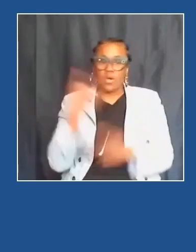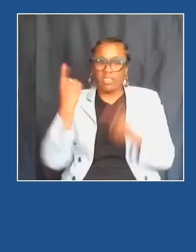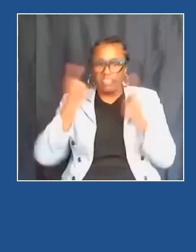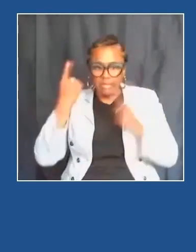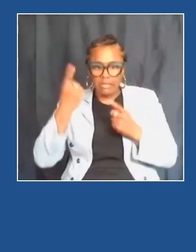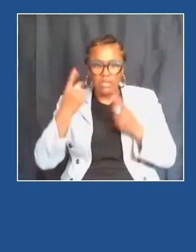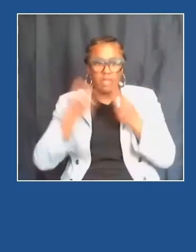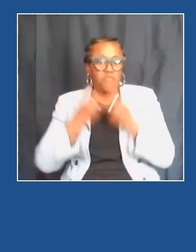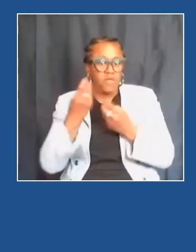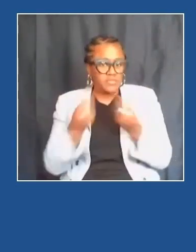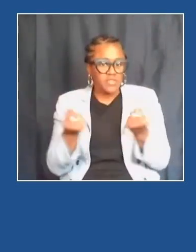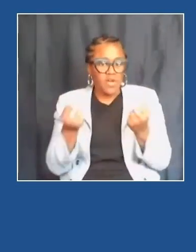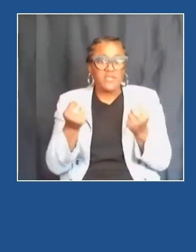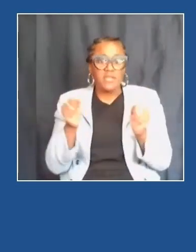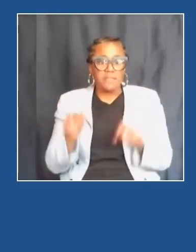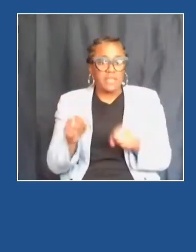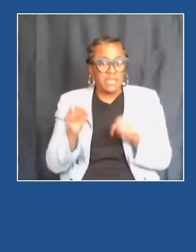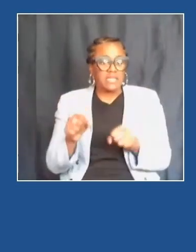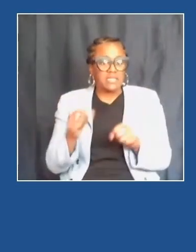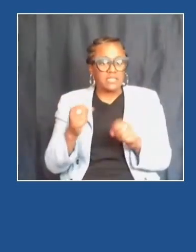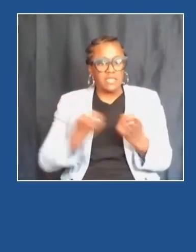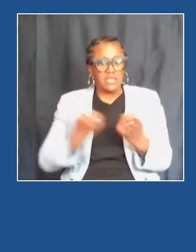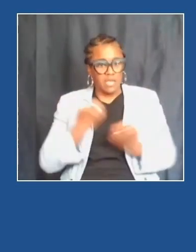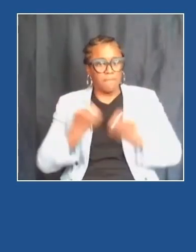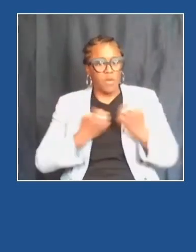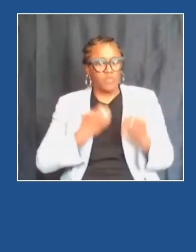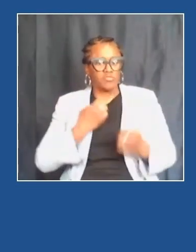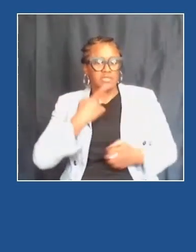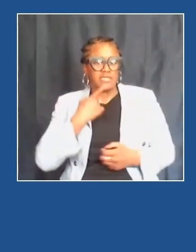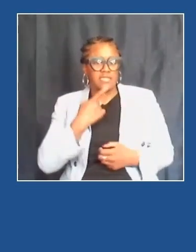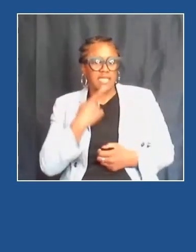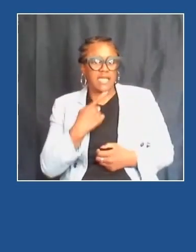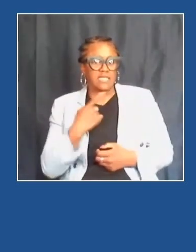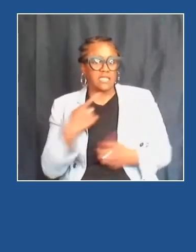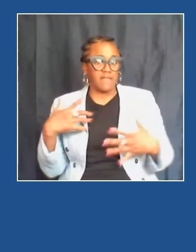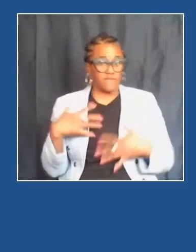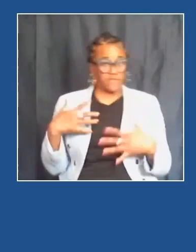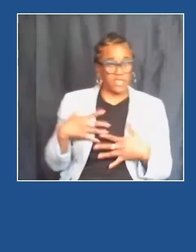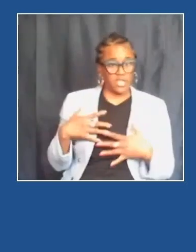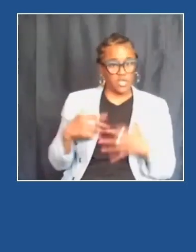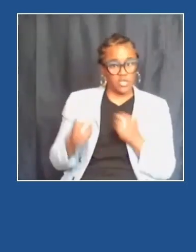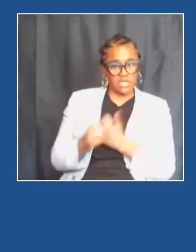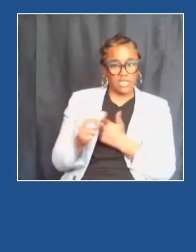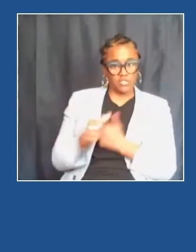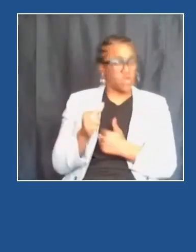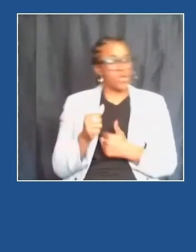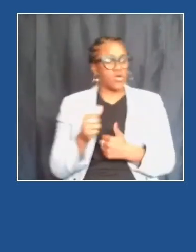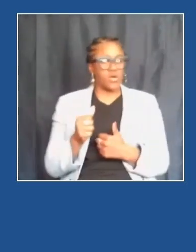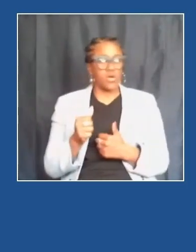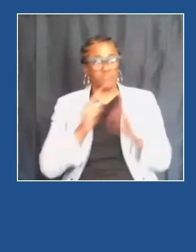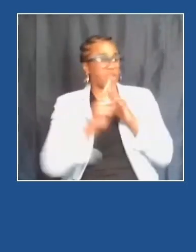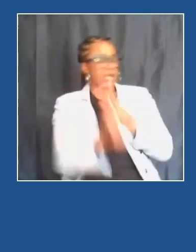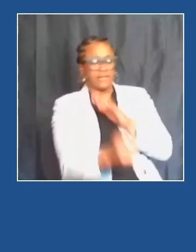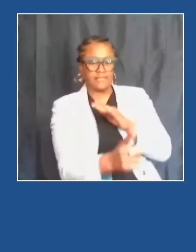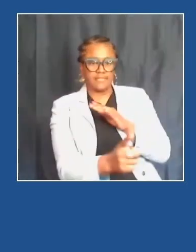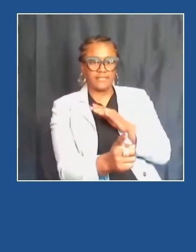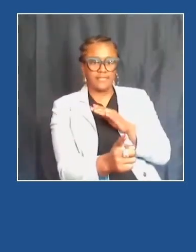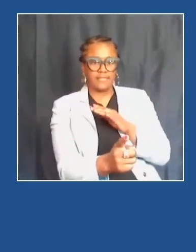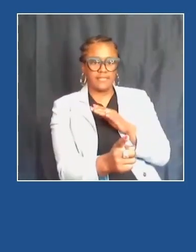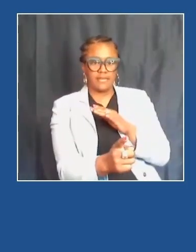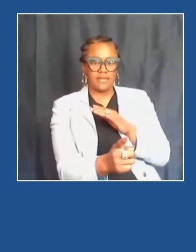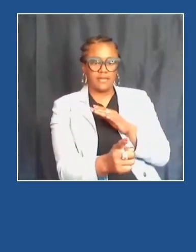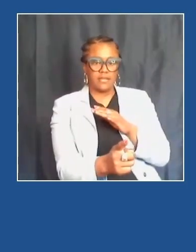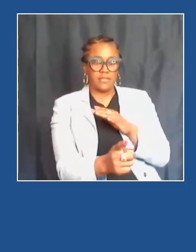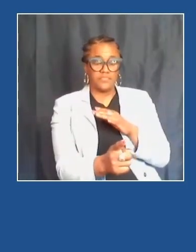problem-solving abilities, the emotion says fear, there's danger, whoop, the emotion says run. Okay, when